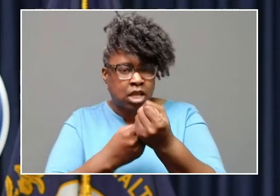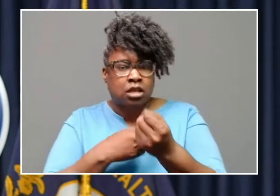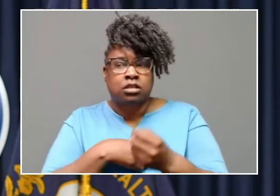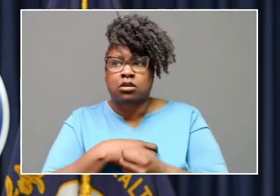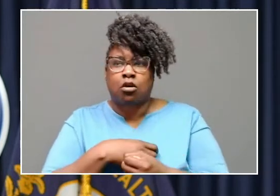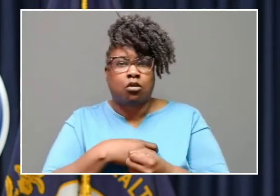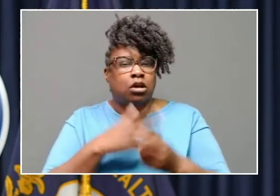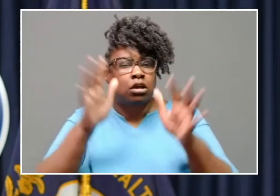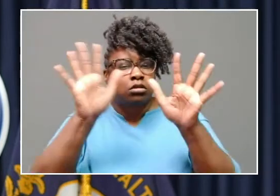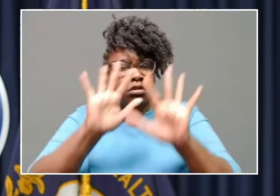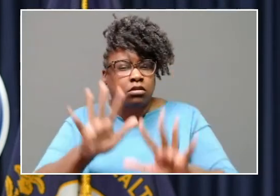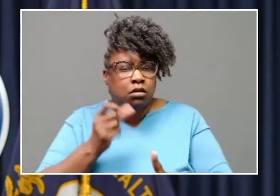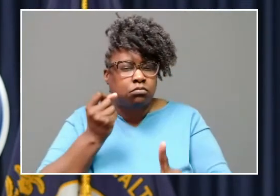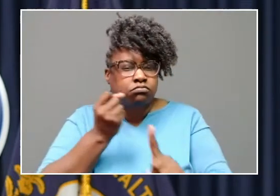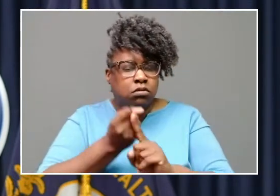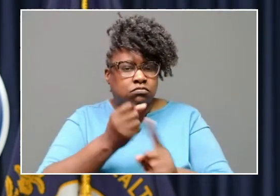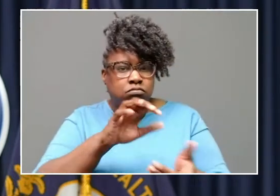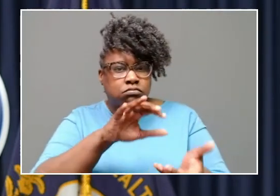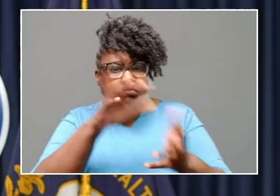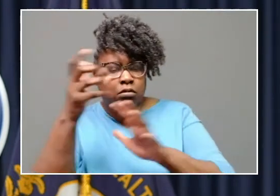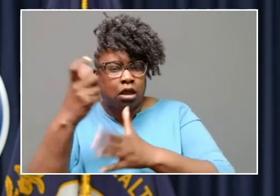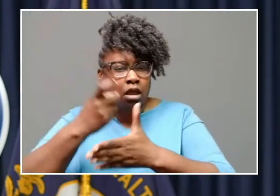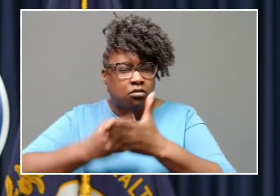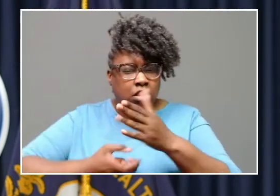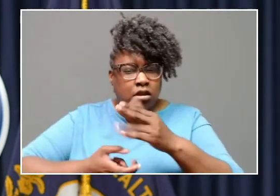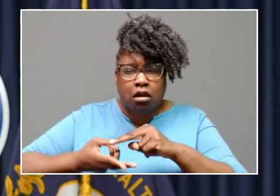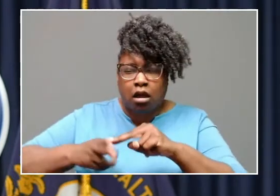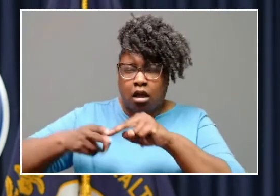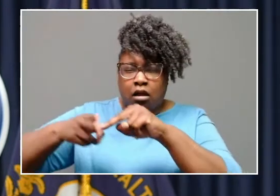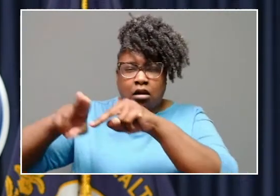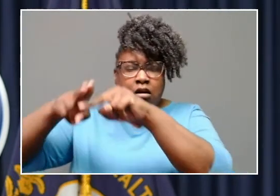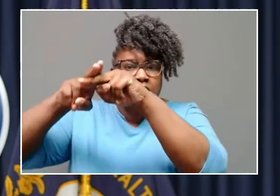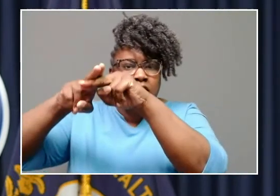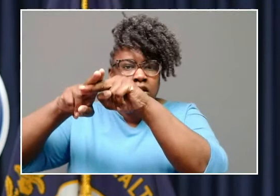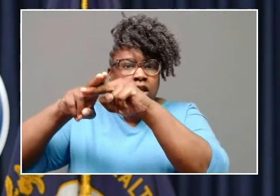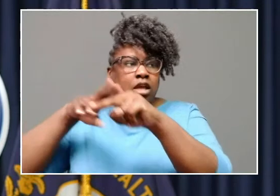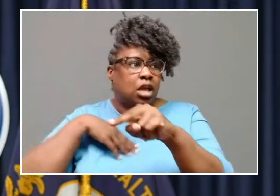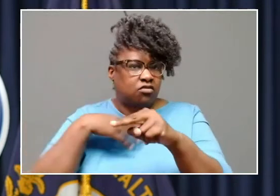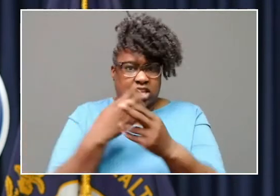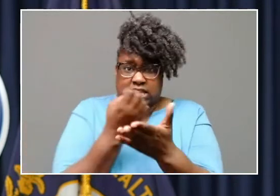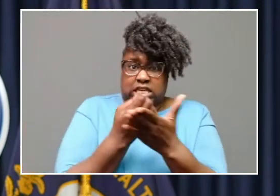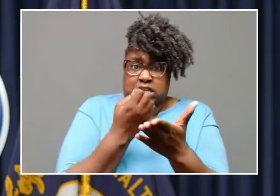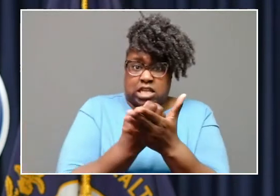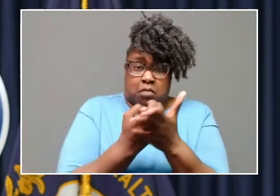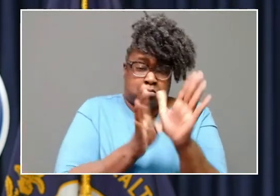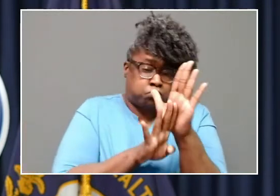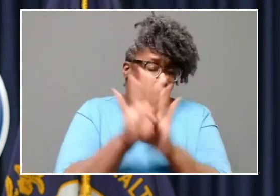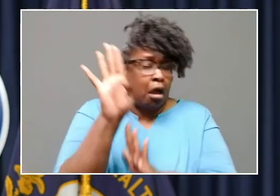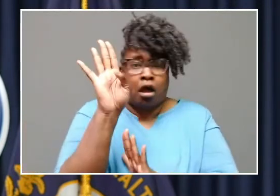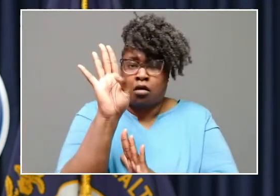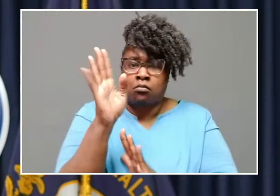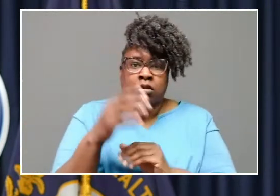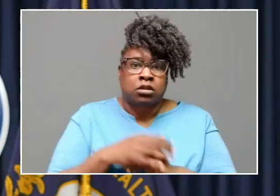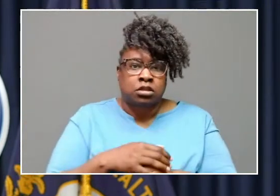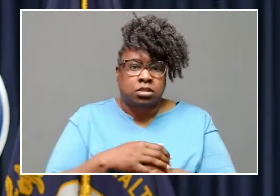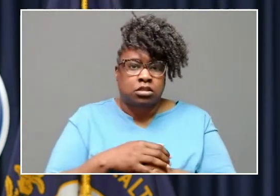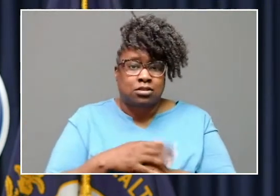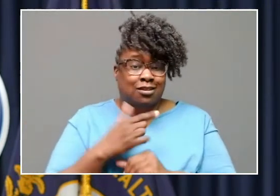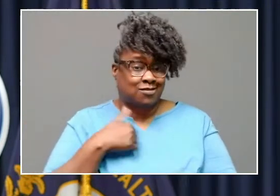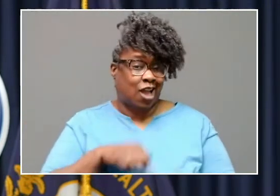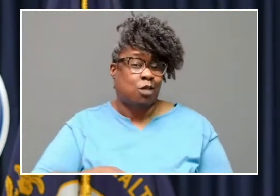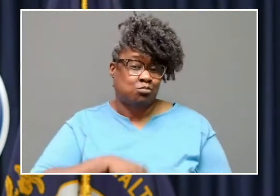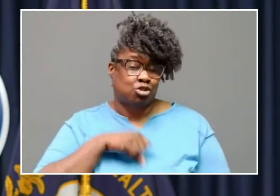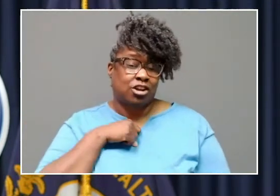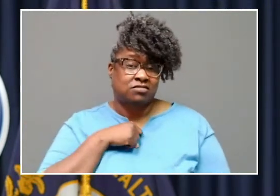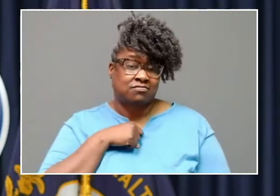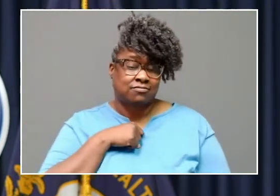at the same time announcing just record-breaking economic development. And if there is one thing that I would be proud of is